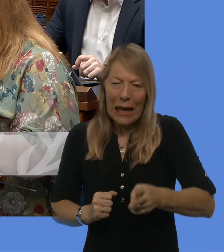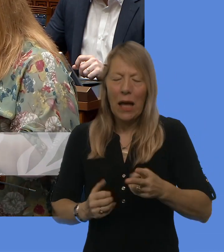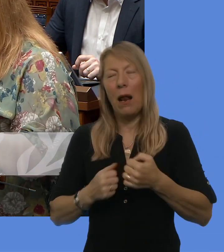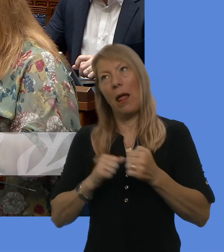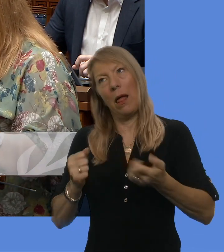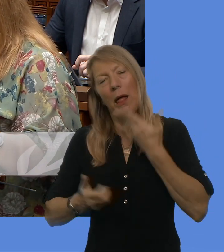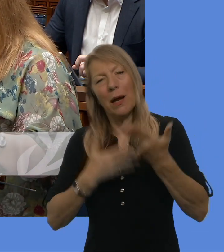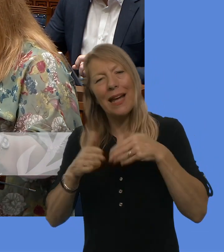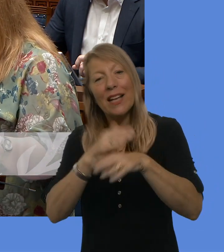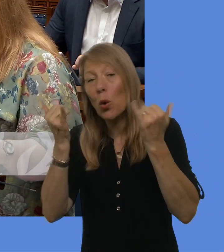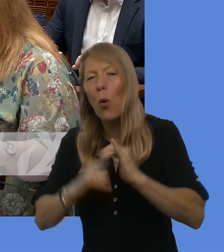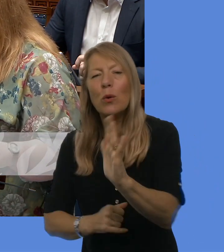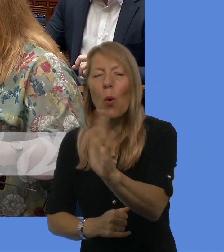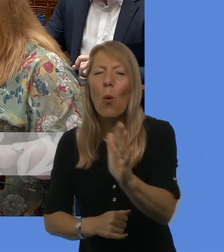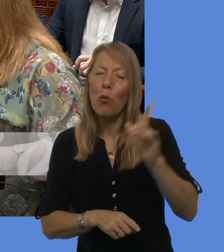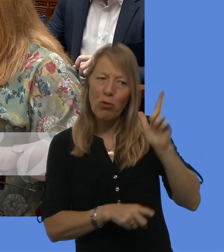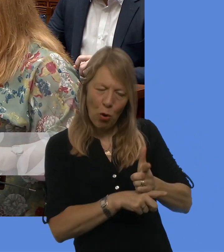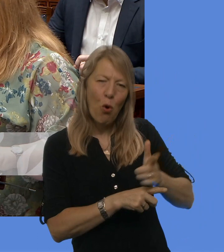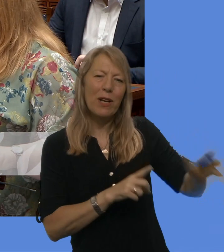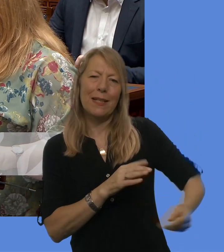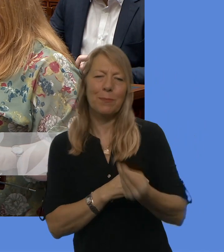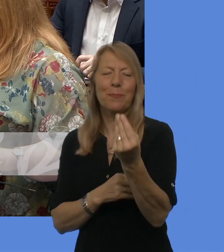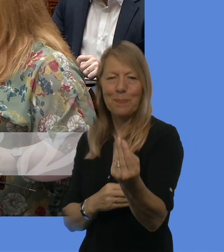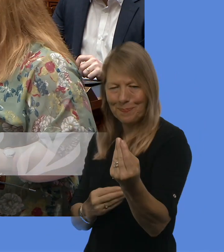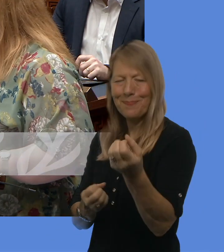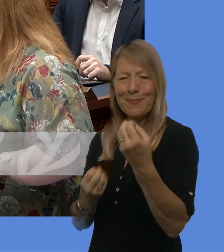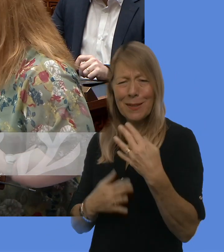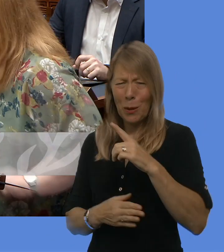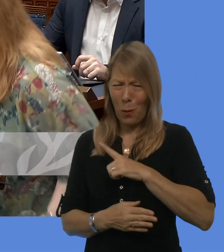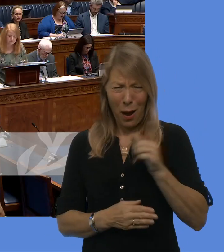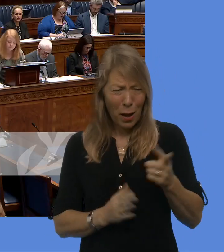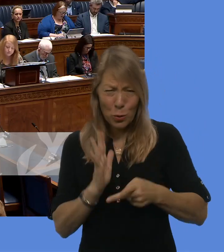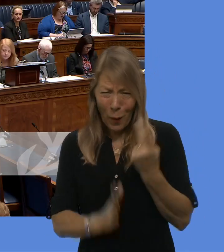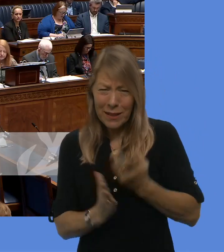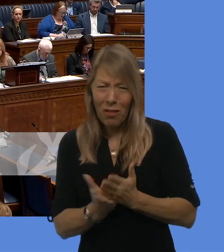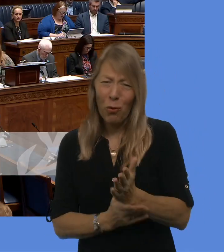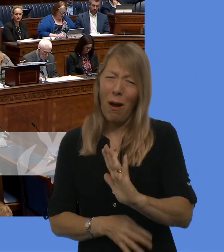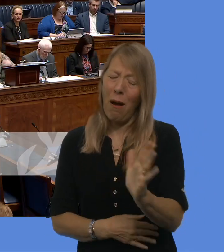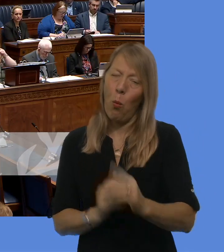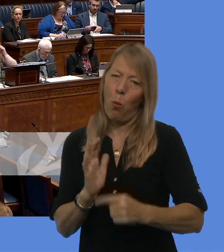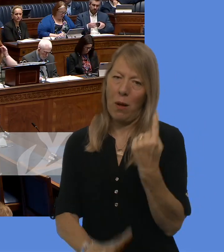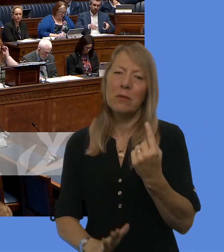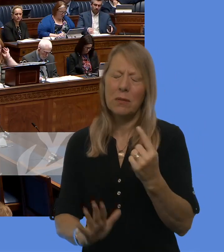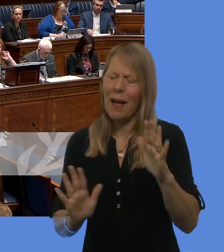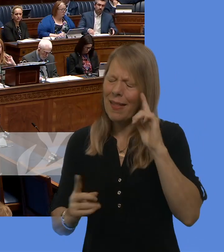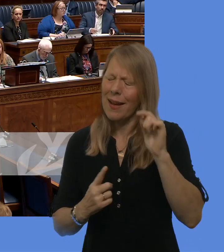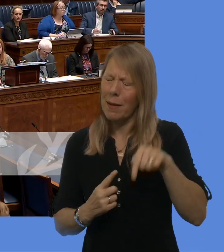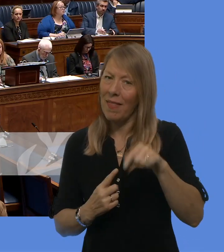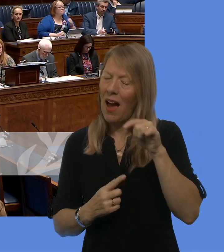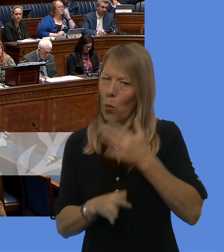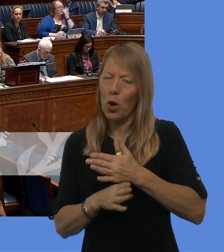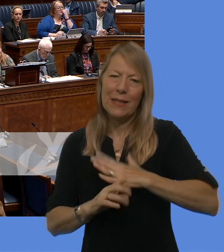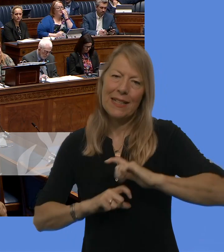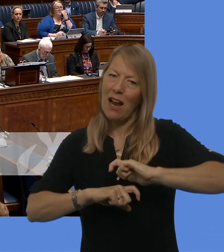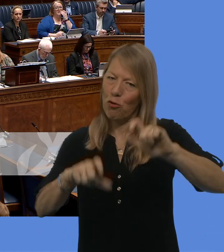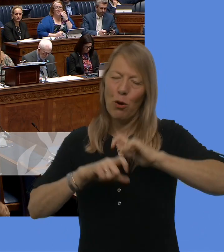that complainants have suffered. I think it's hugely important that we continue with that work. Mr. Blair.